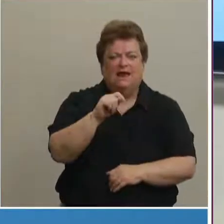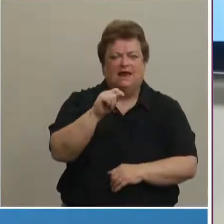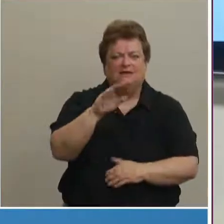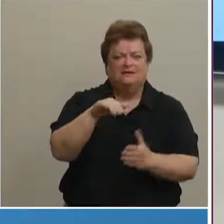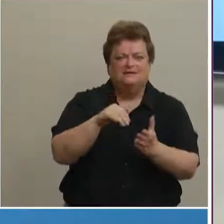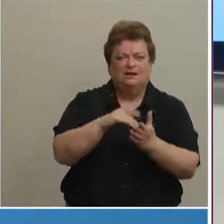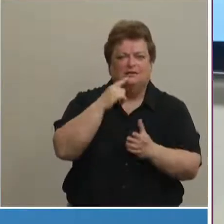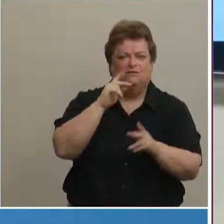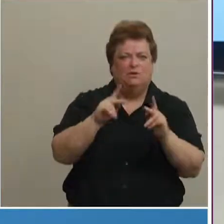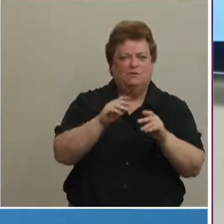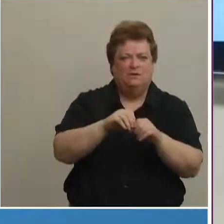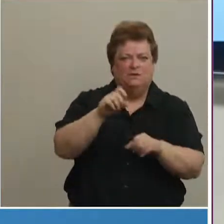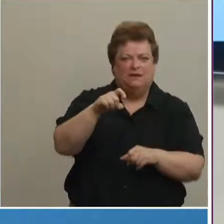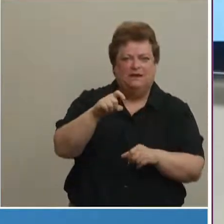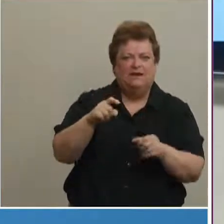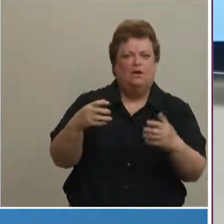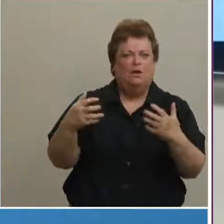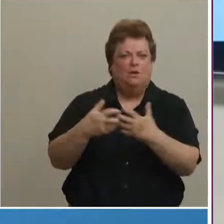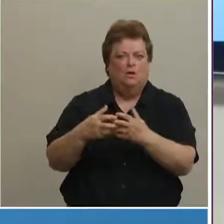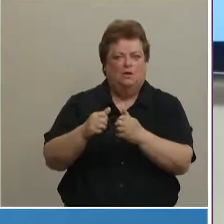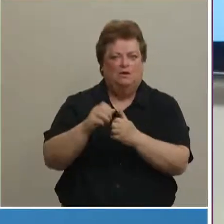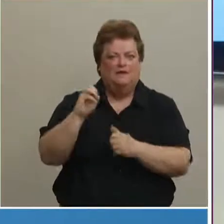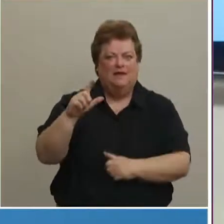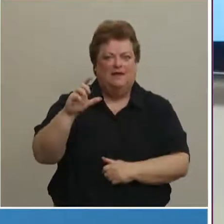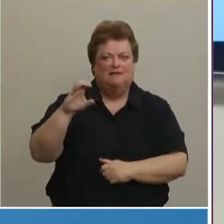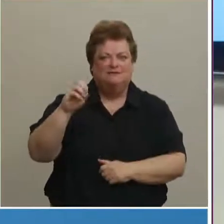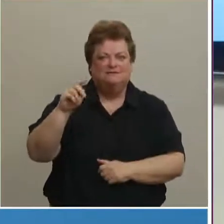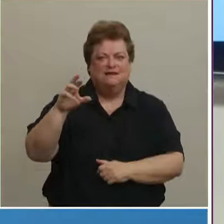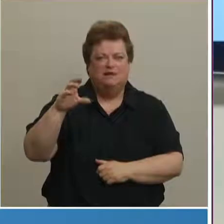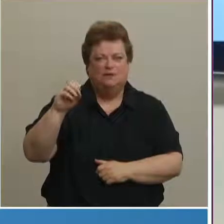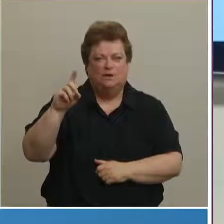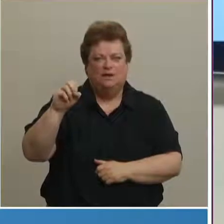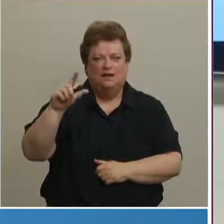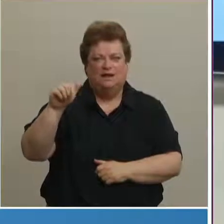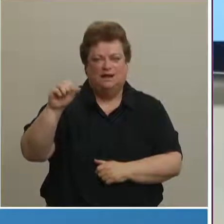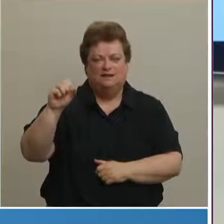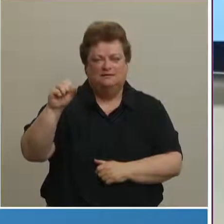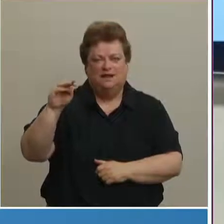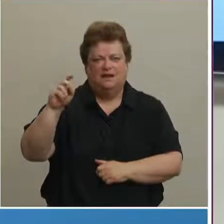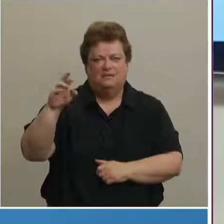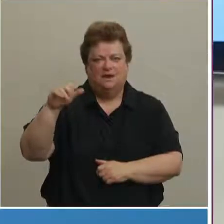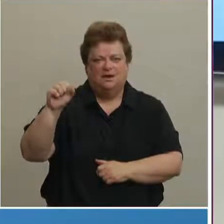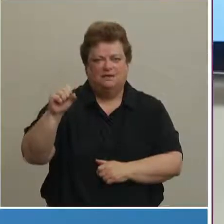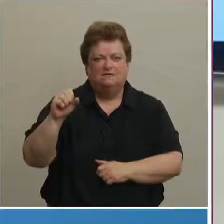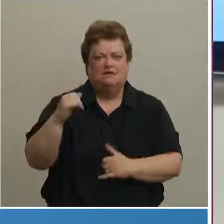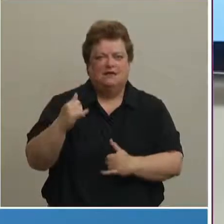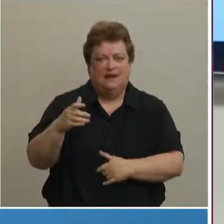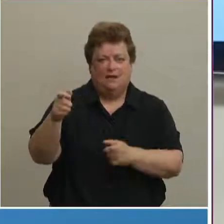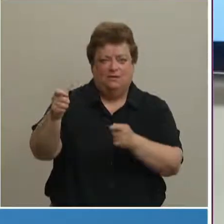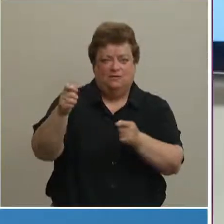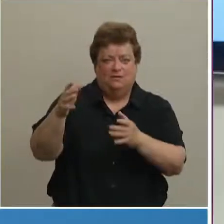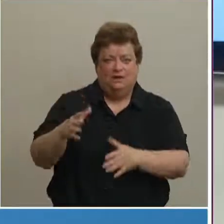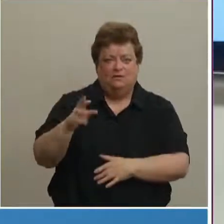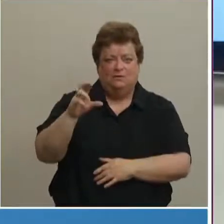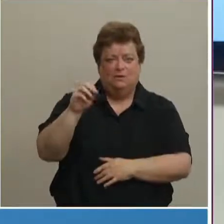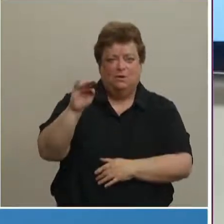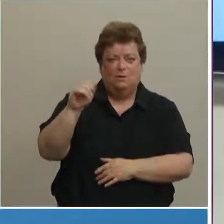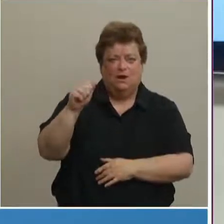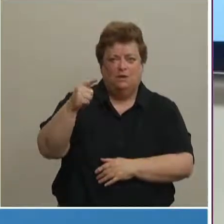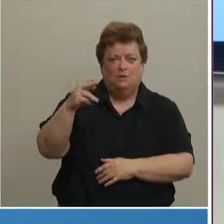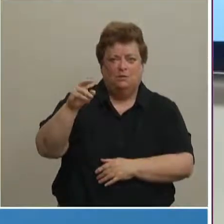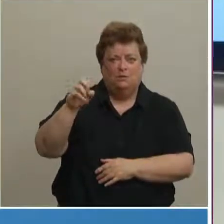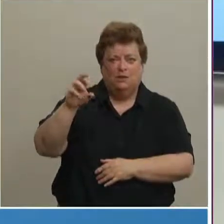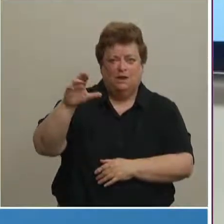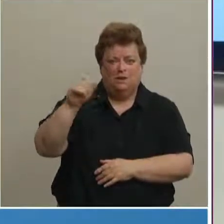in partnership with El Centro. El Centro's Executive Director, Romeo Guerra, joins us today by Zoom to tell us about